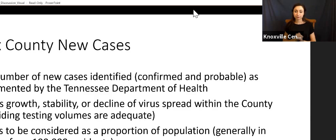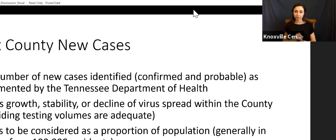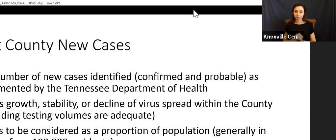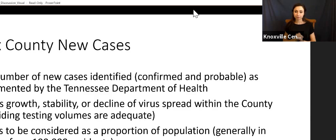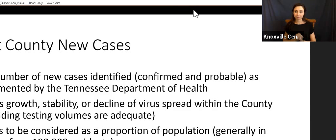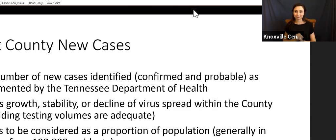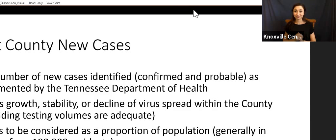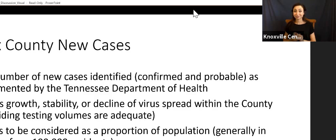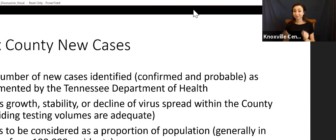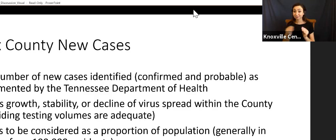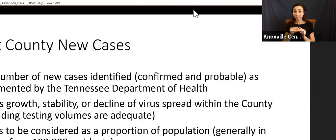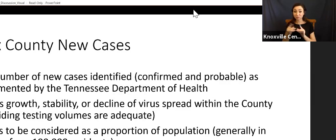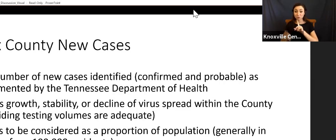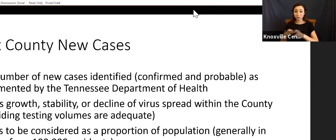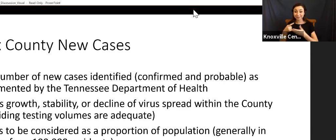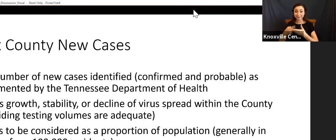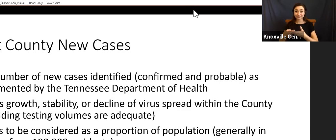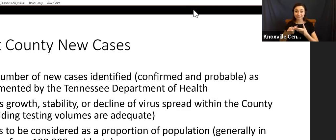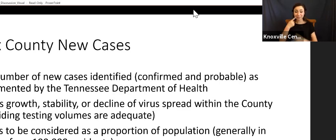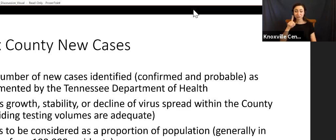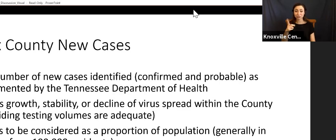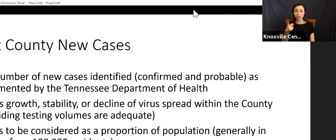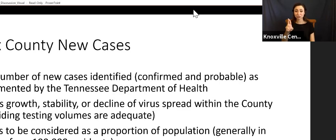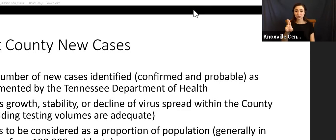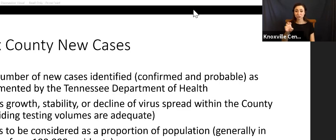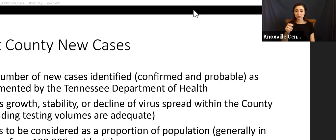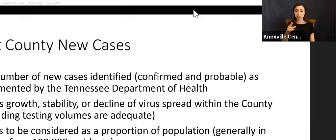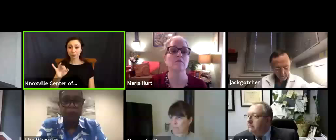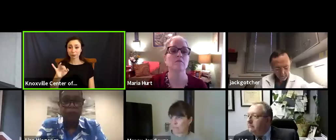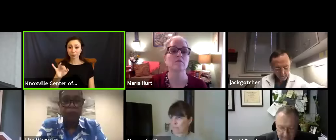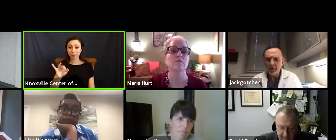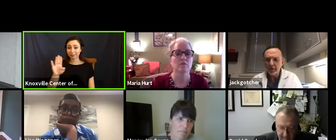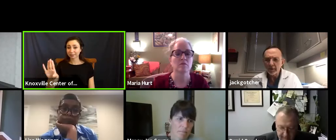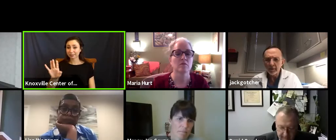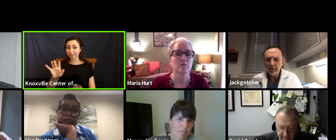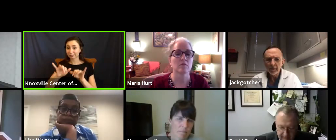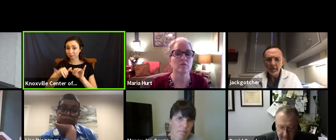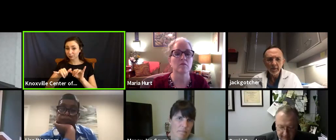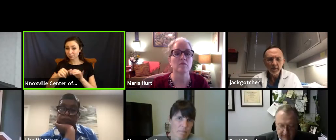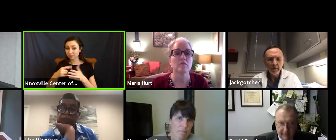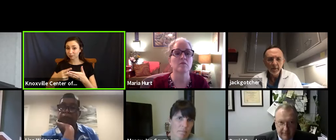Any other questions, discussion on Dr. Shamia's metrics discussion?